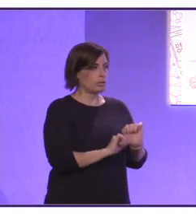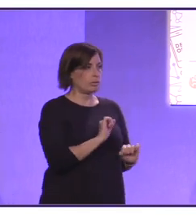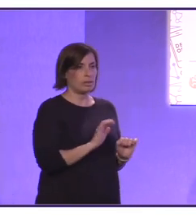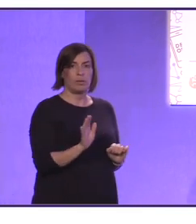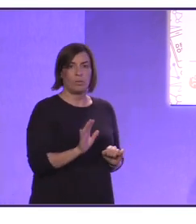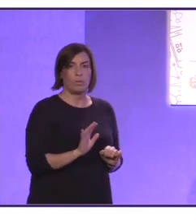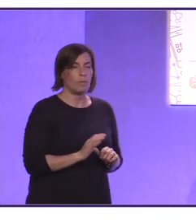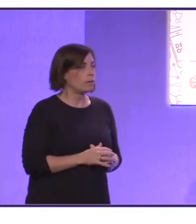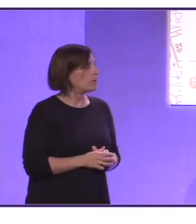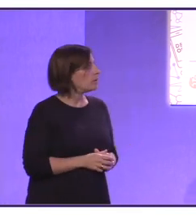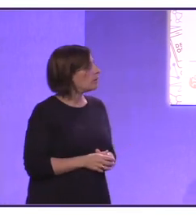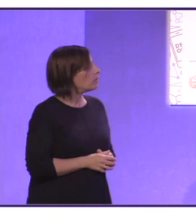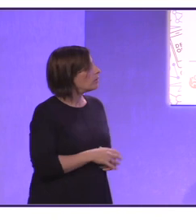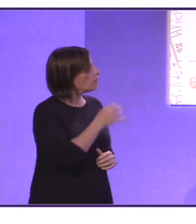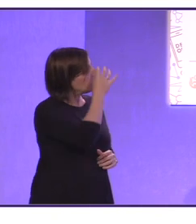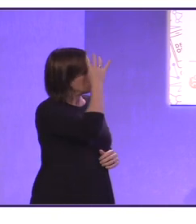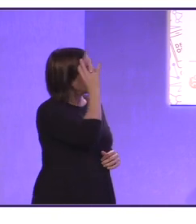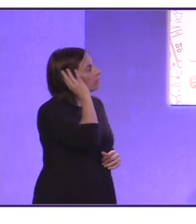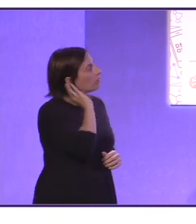In detecting it,